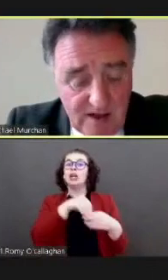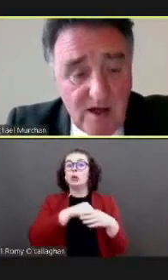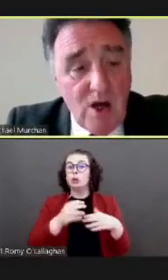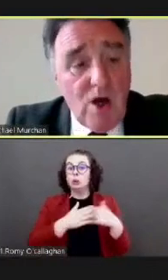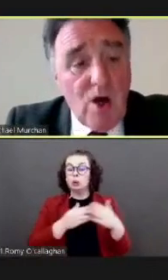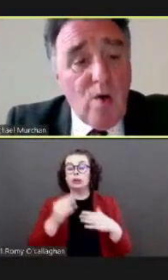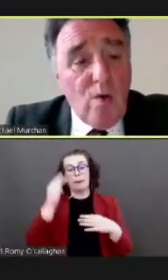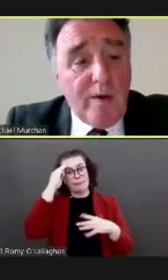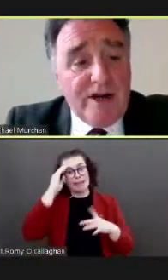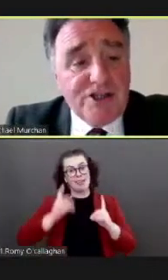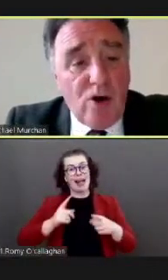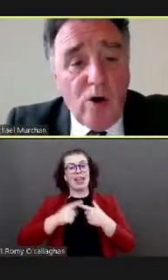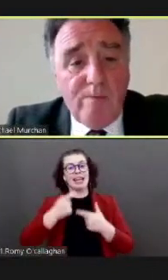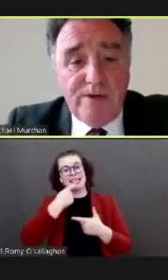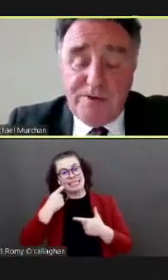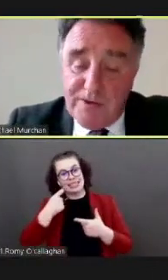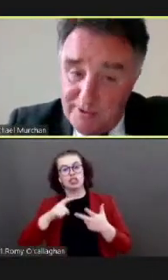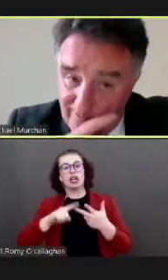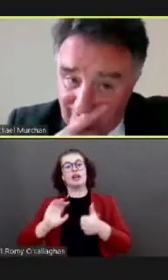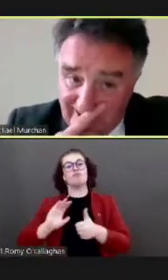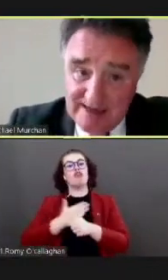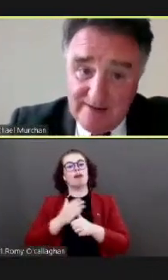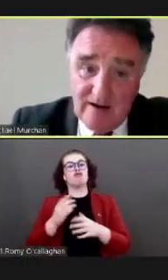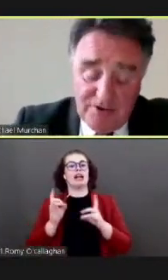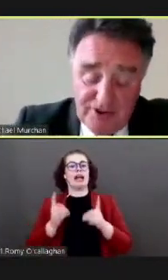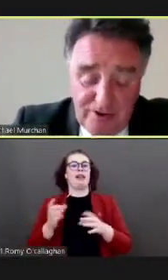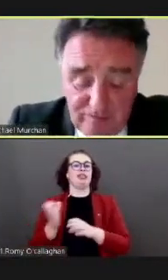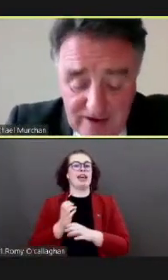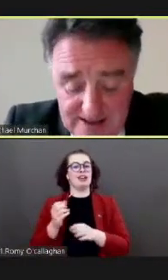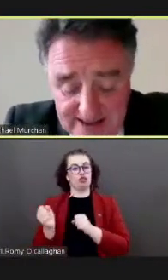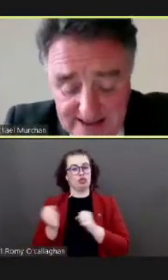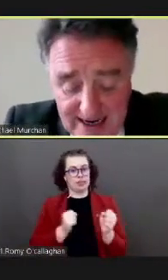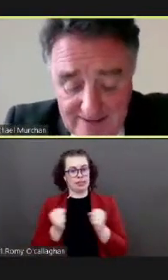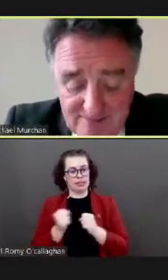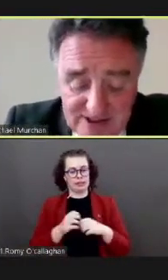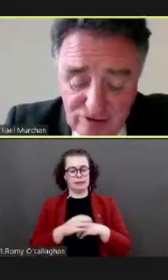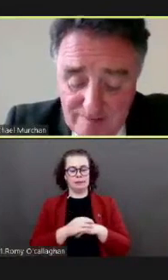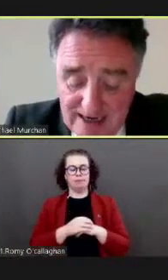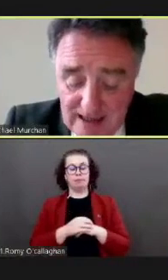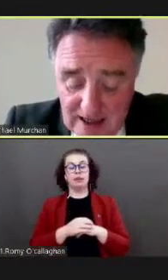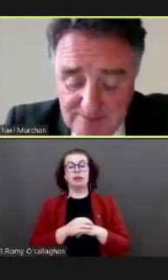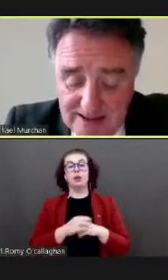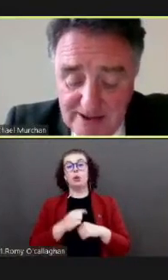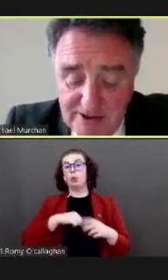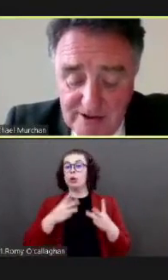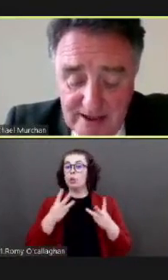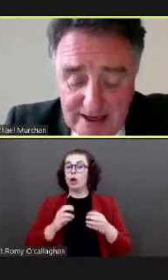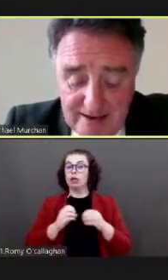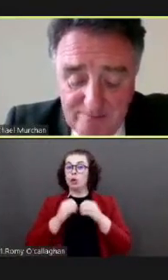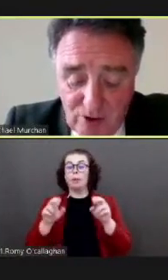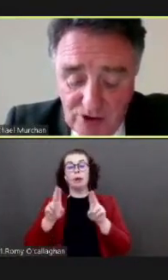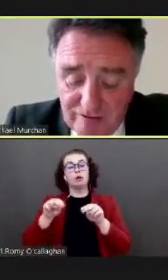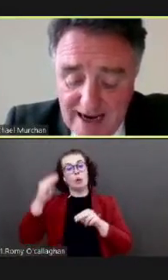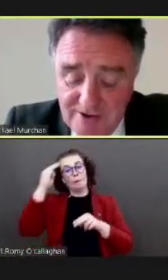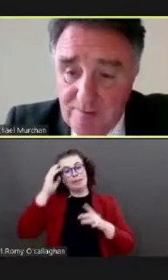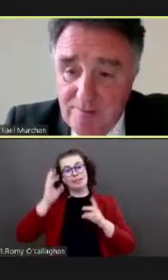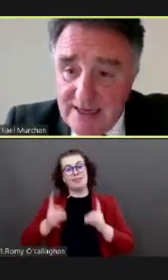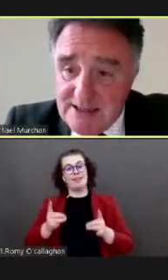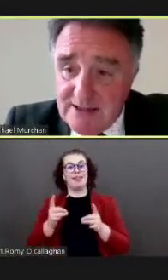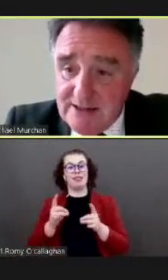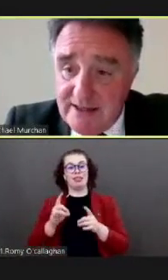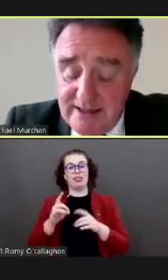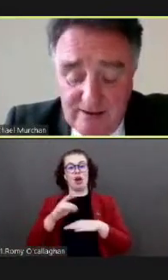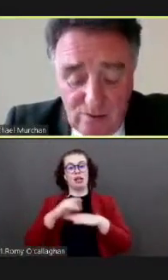services. We wish to open the new forensic central mental hospital in Portrán